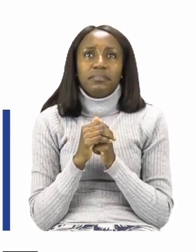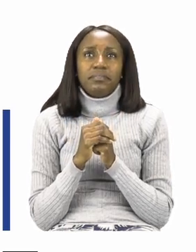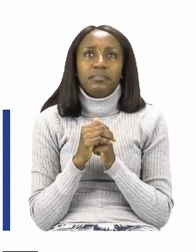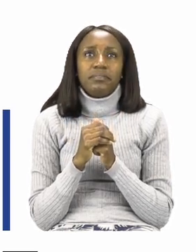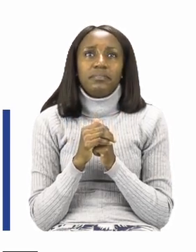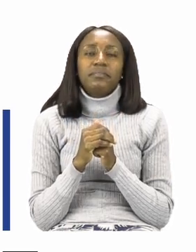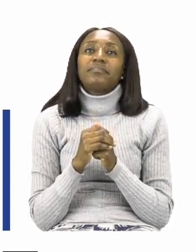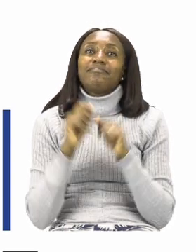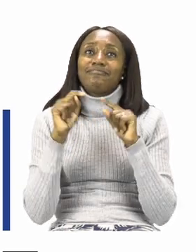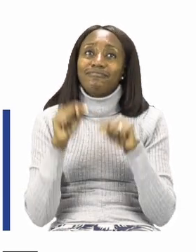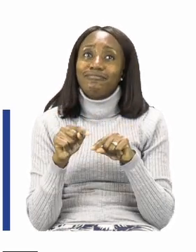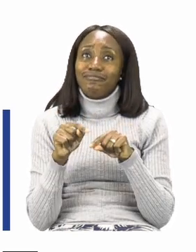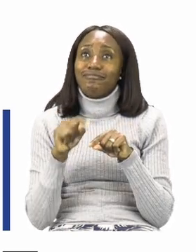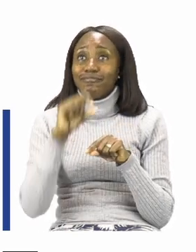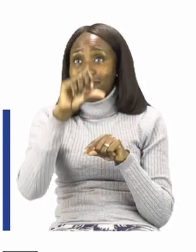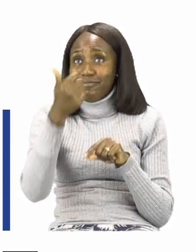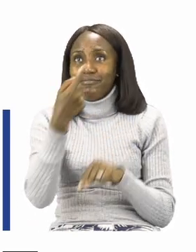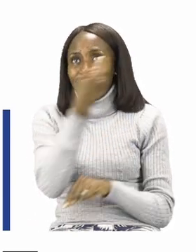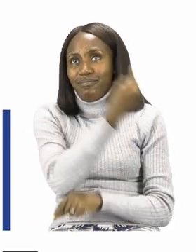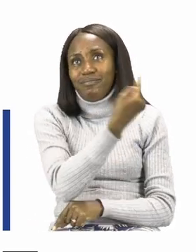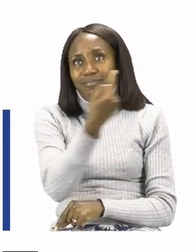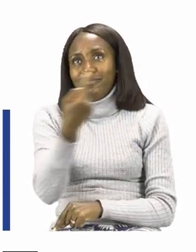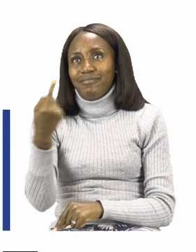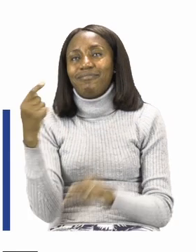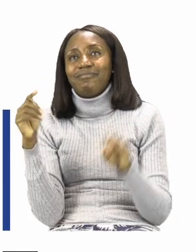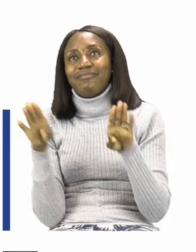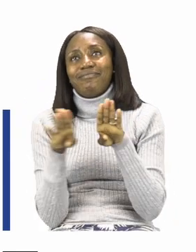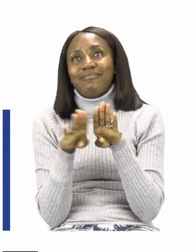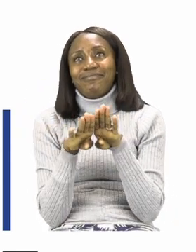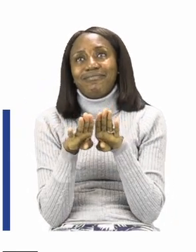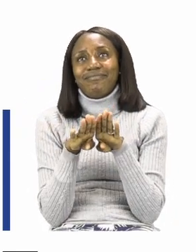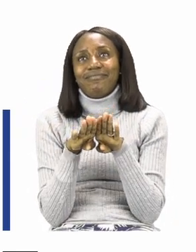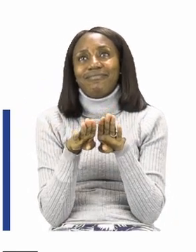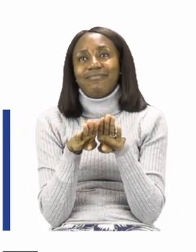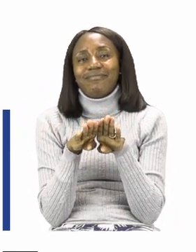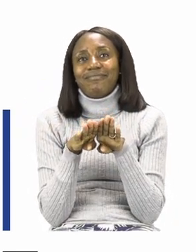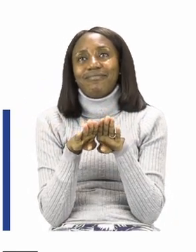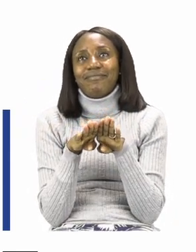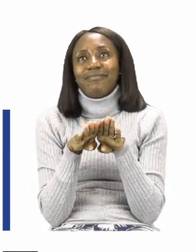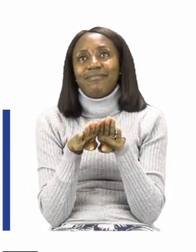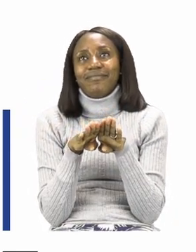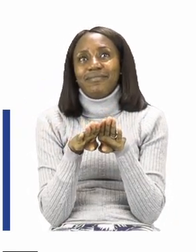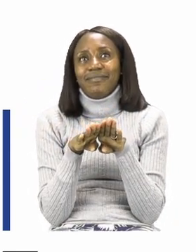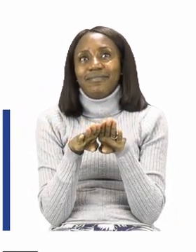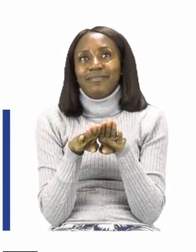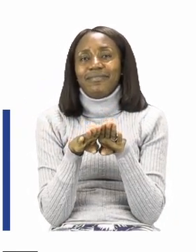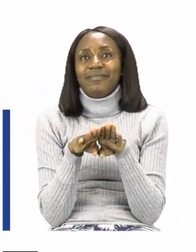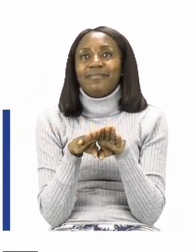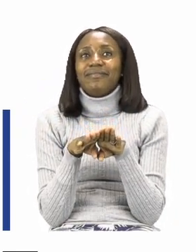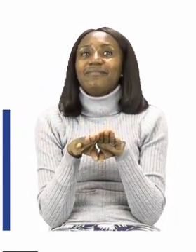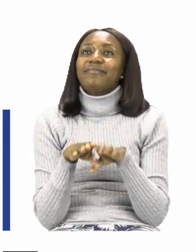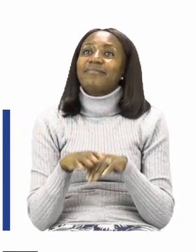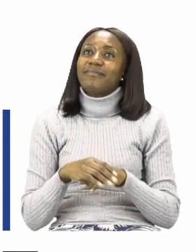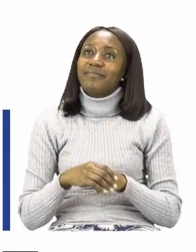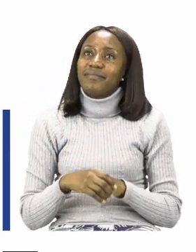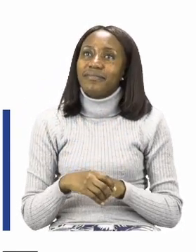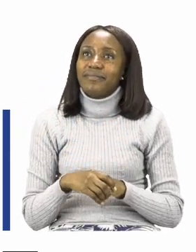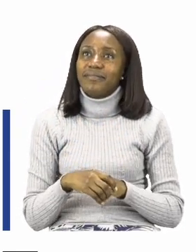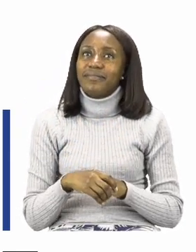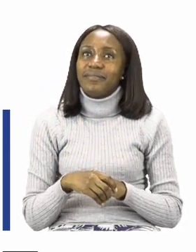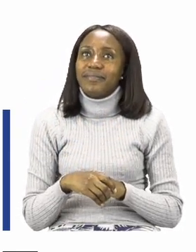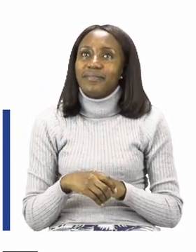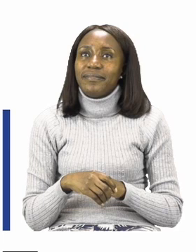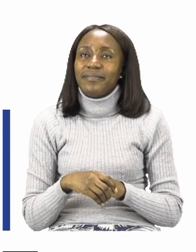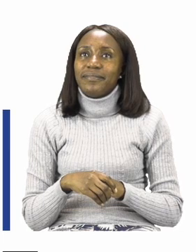I'm going to let you do the rest of the sentences where you complete the blanks